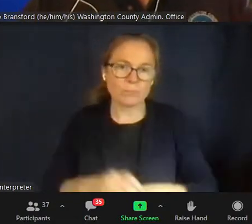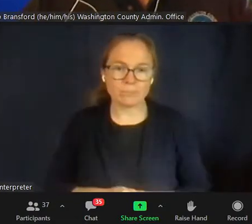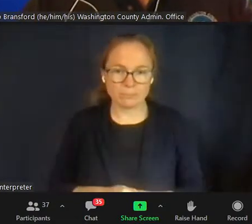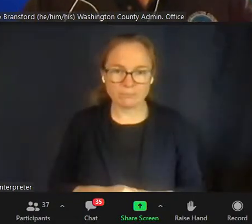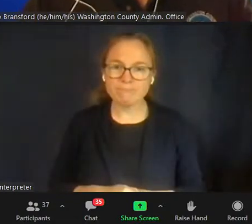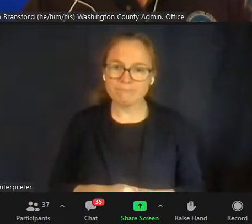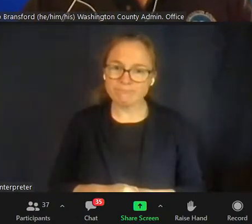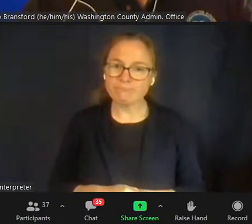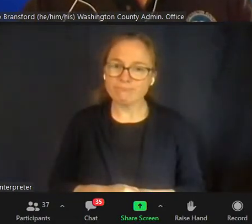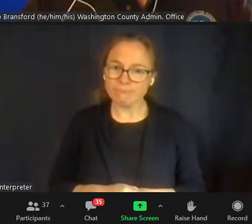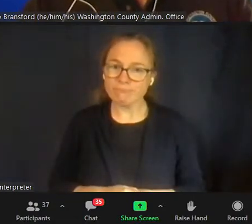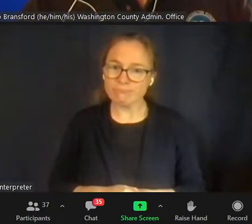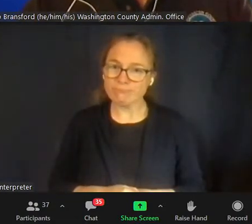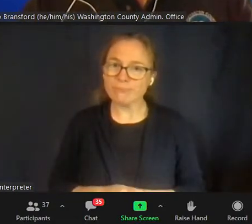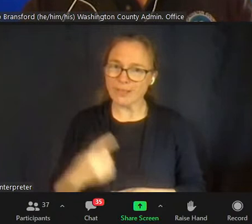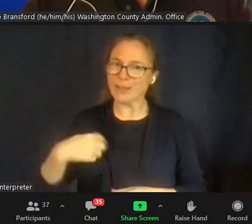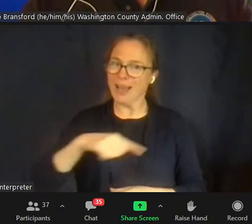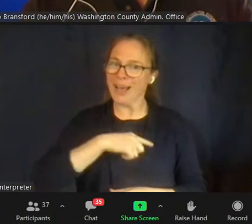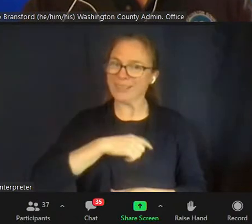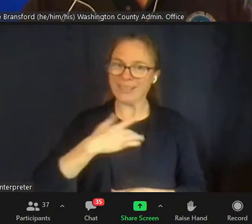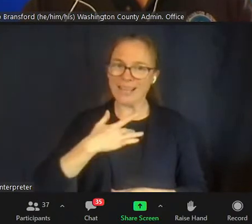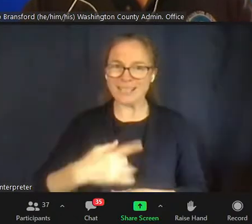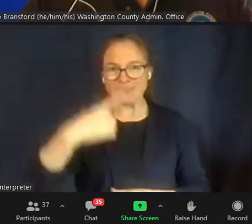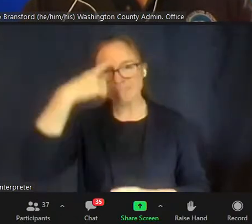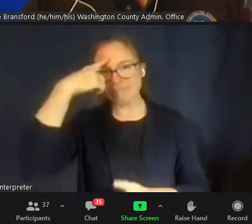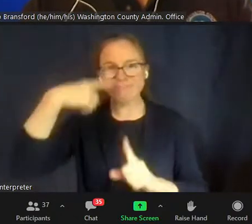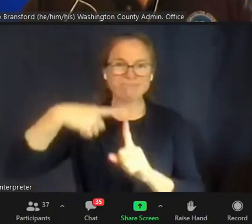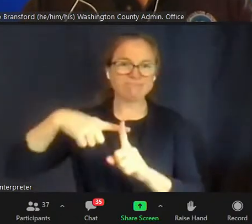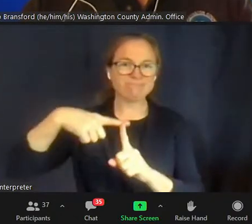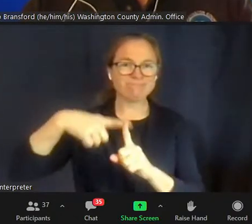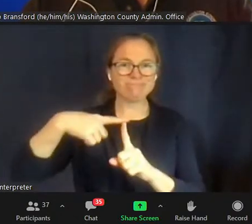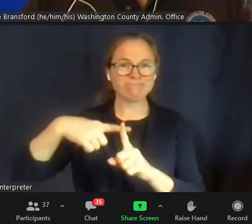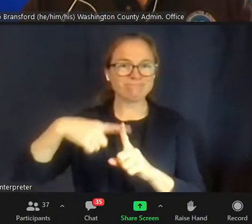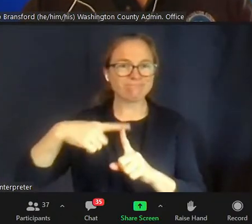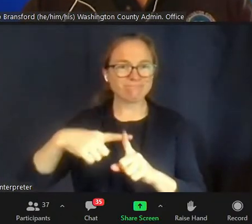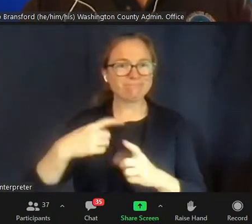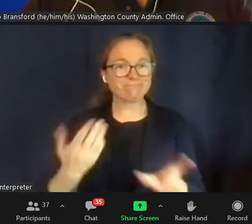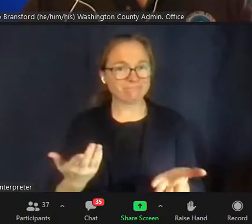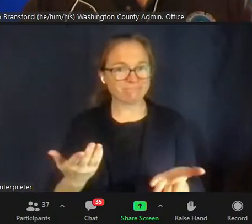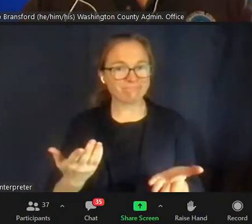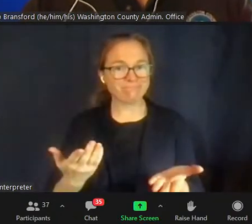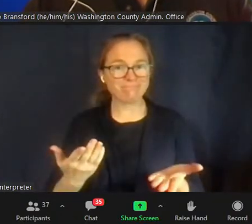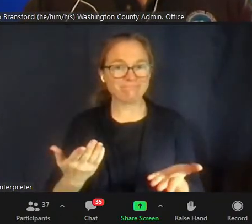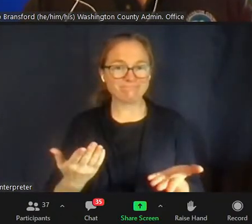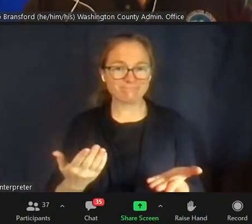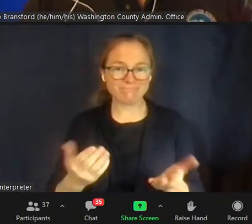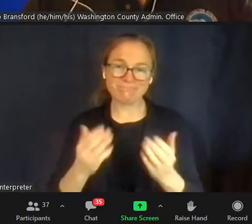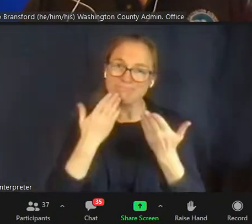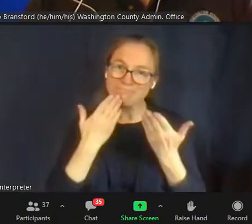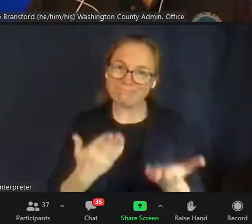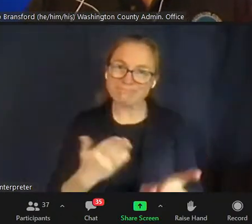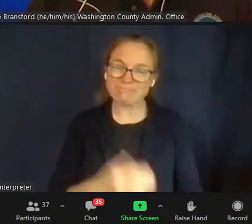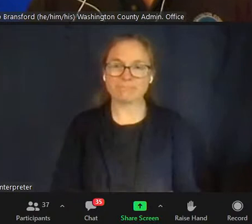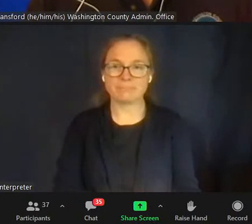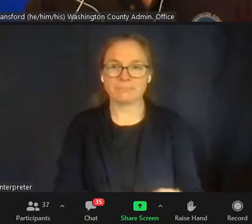that. We're perpetual optimistic people at the board. So keep engaging us. Thank you.